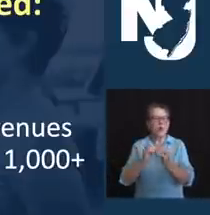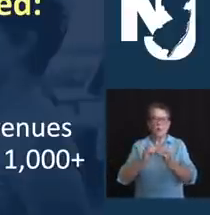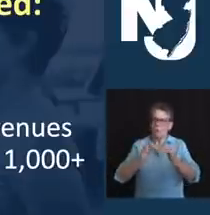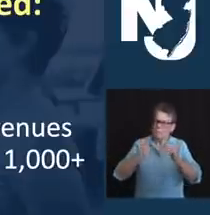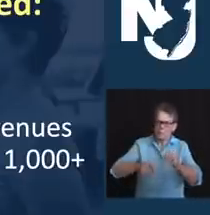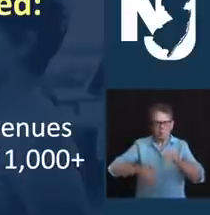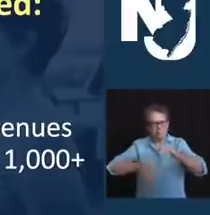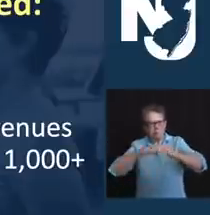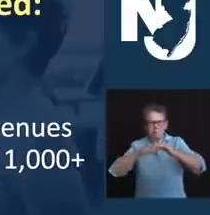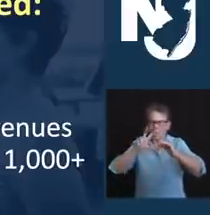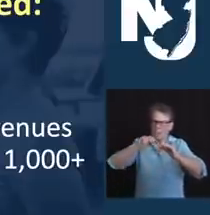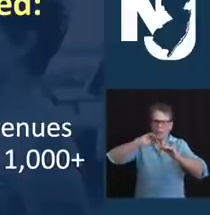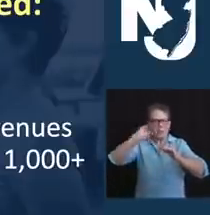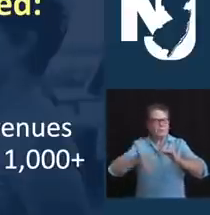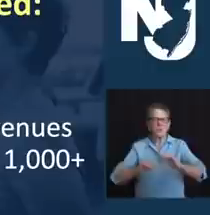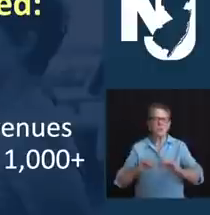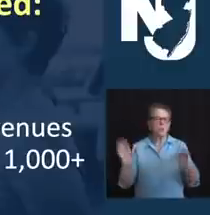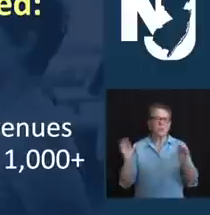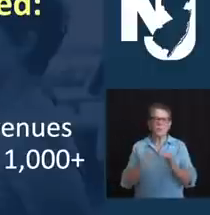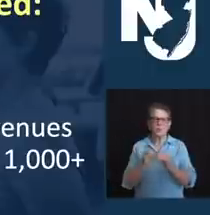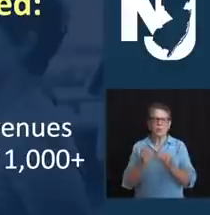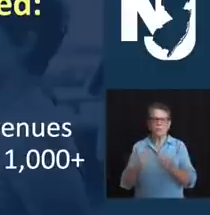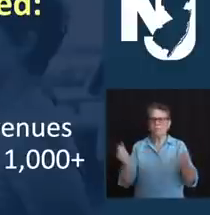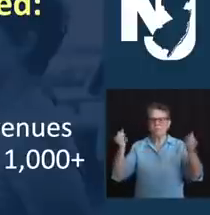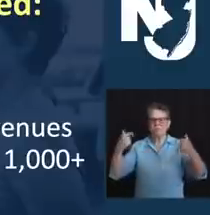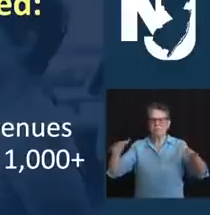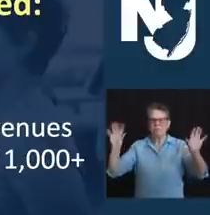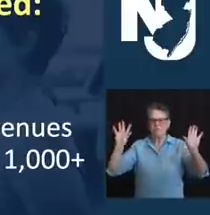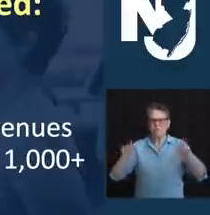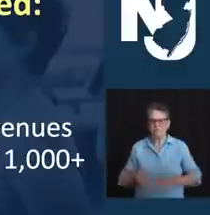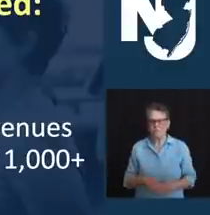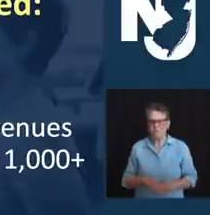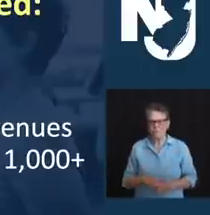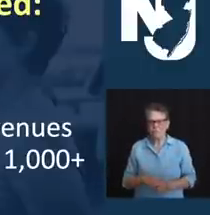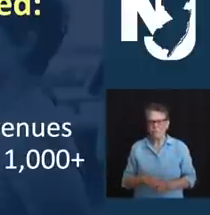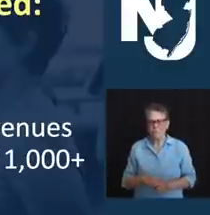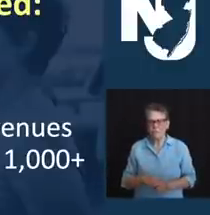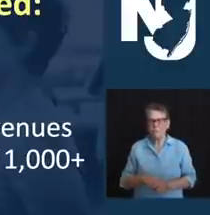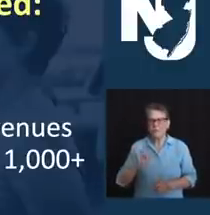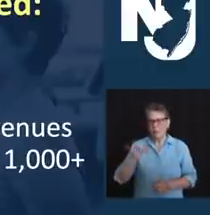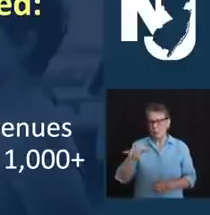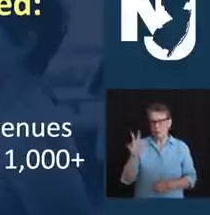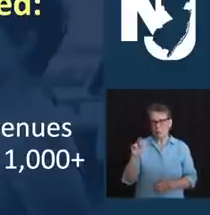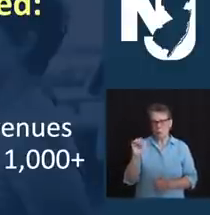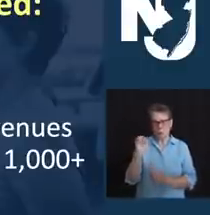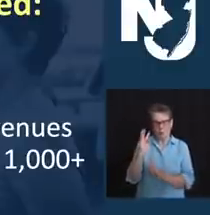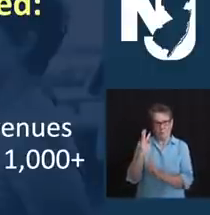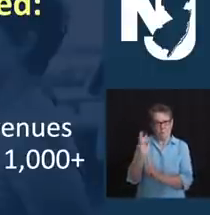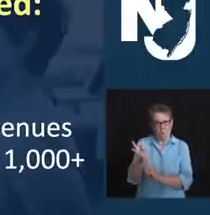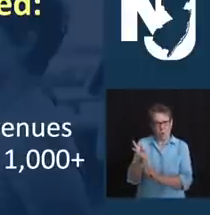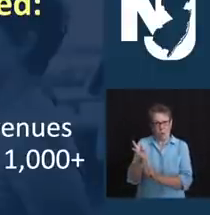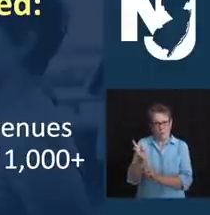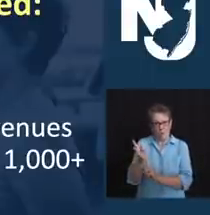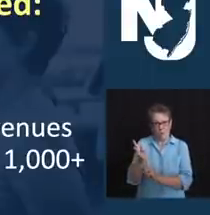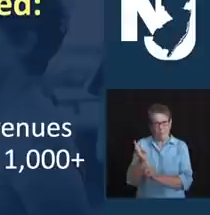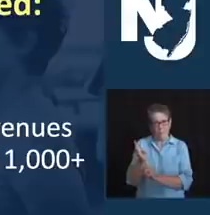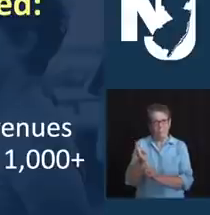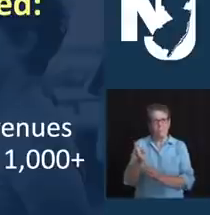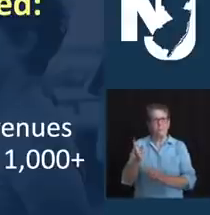the 30% limit on large indoor venues with a fixed seating capacity of 1,000 or greater.